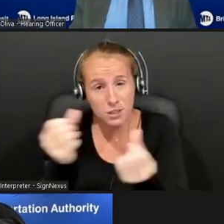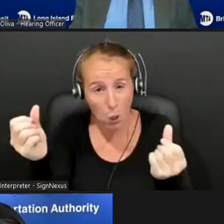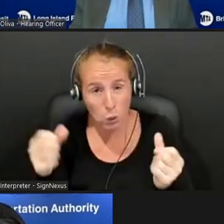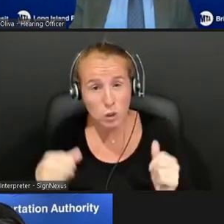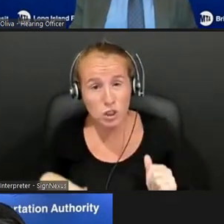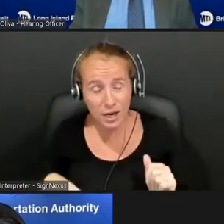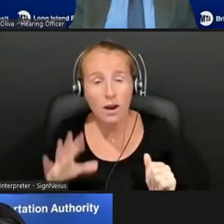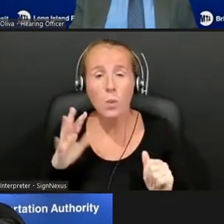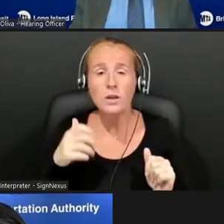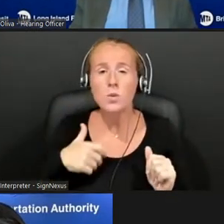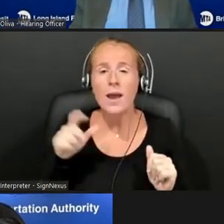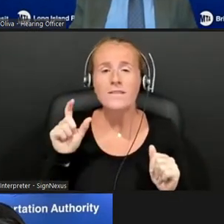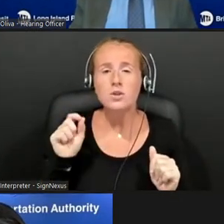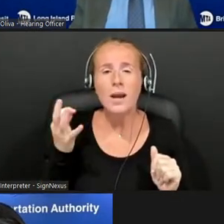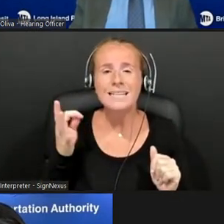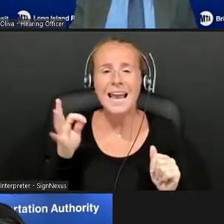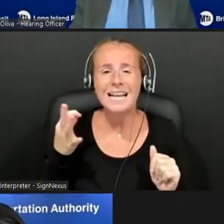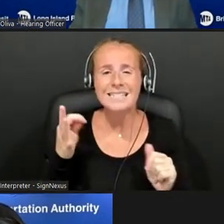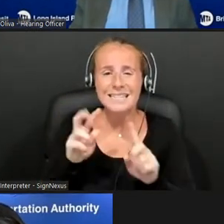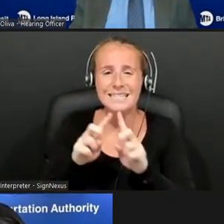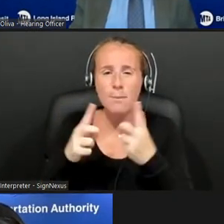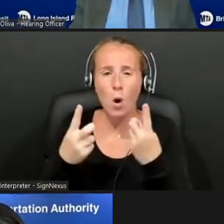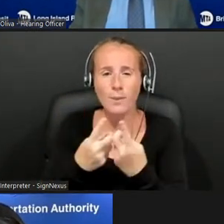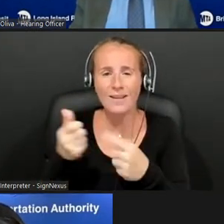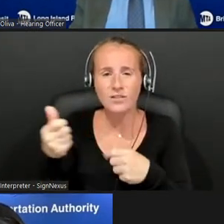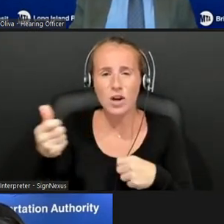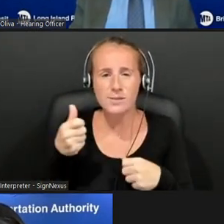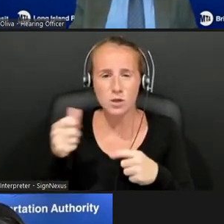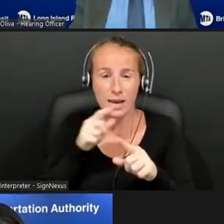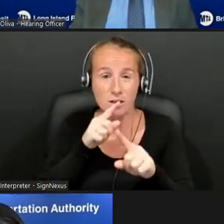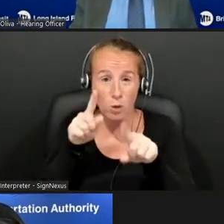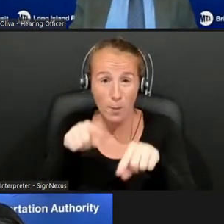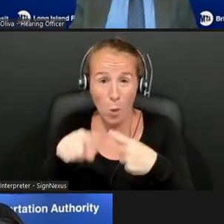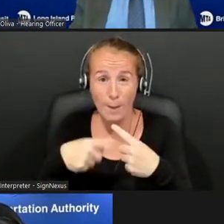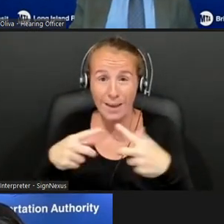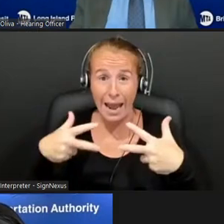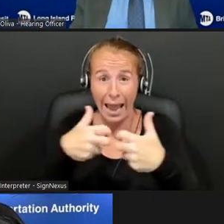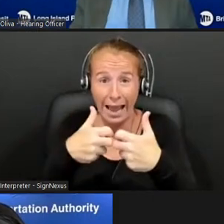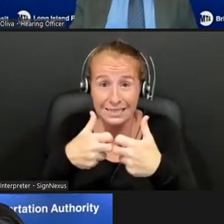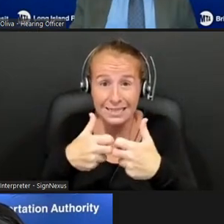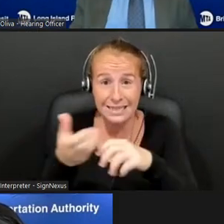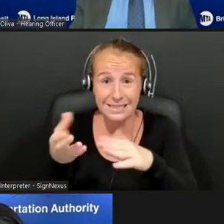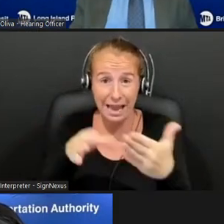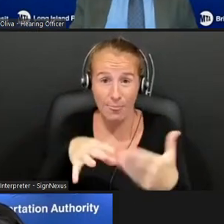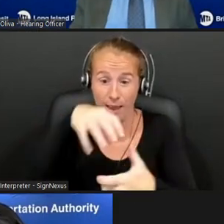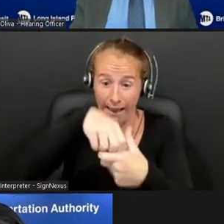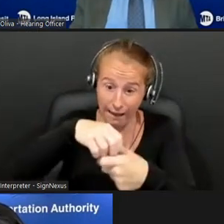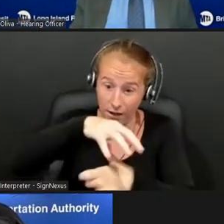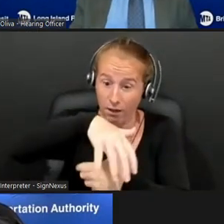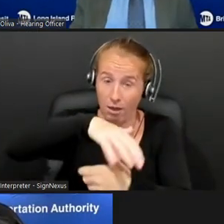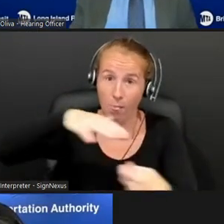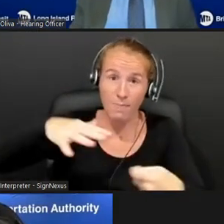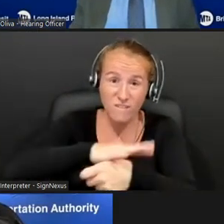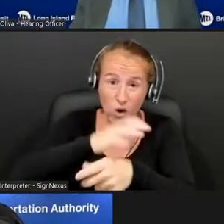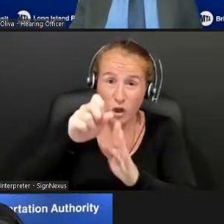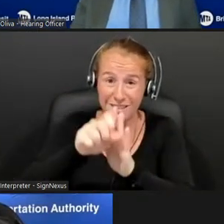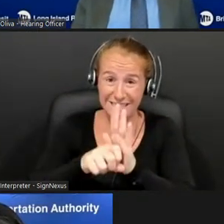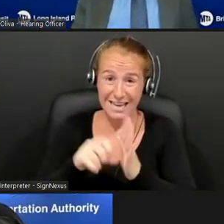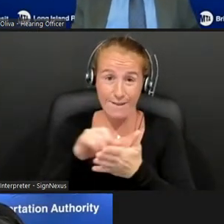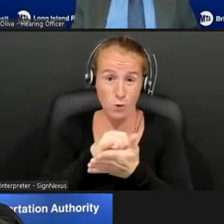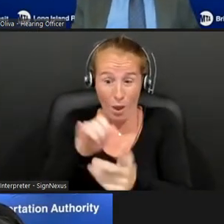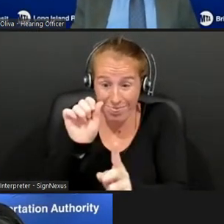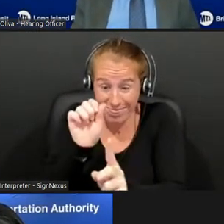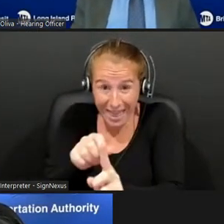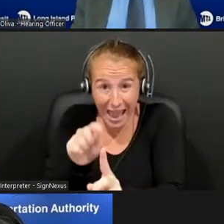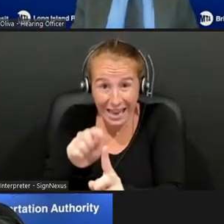2019 Department of Transportation report on accident deaths in the entire state of New York that year there was